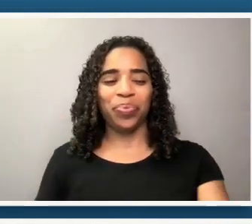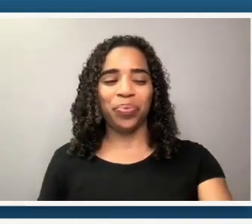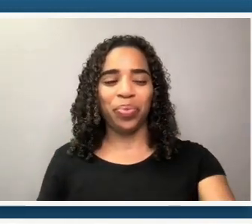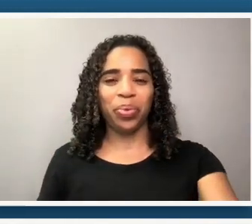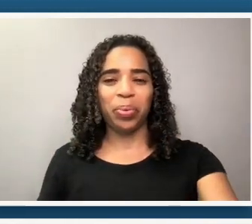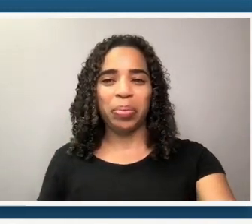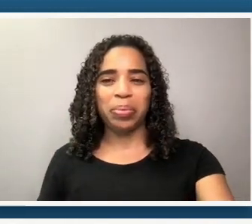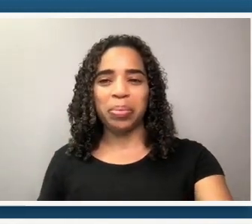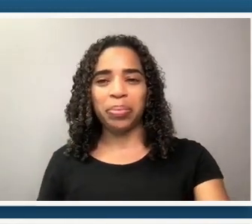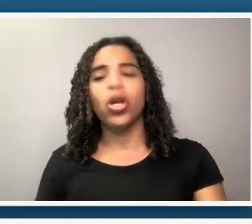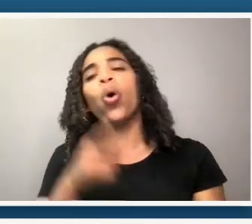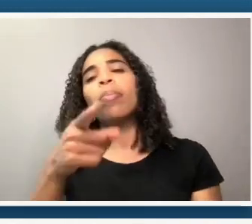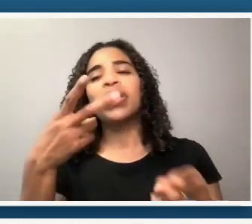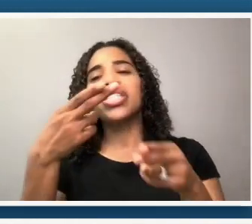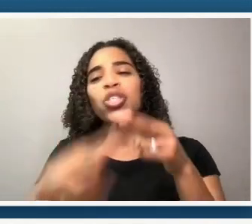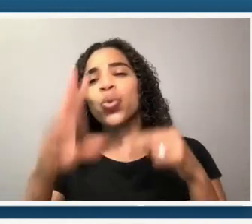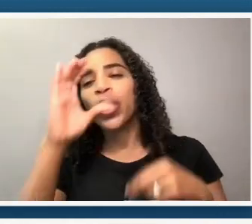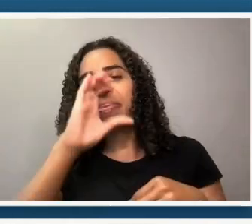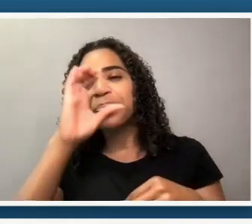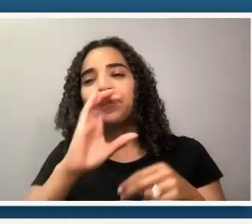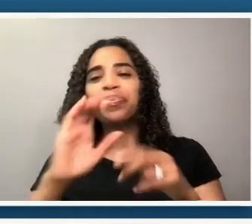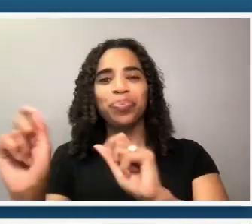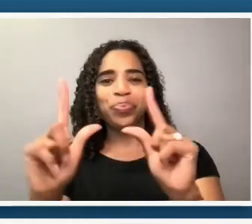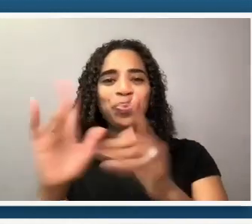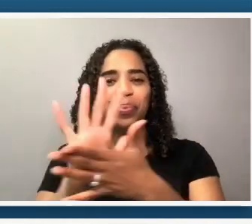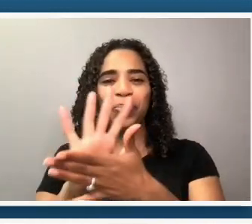quick animation can play.